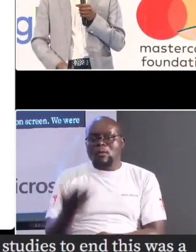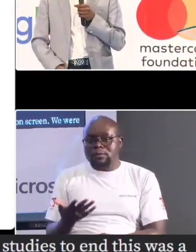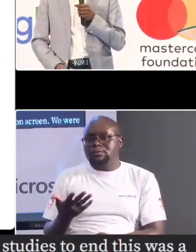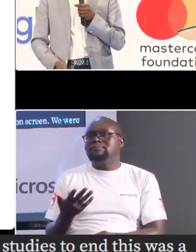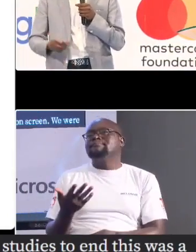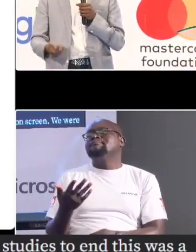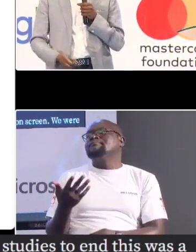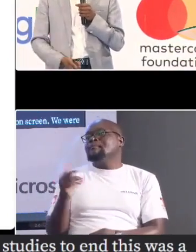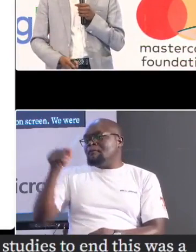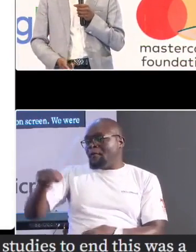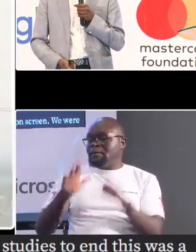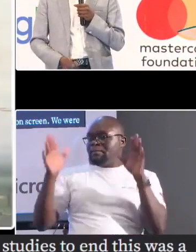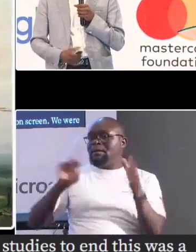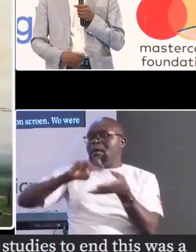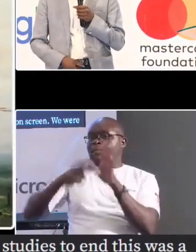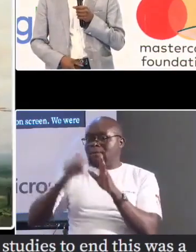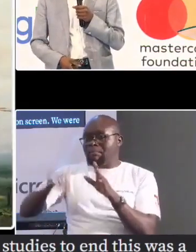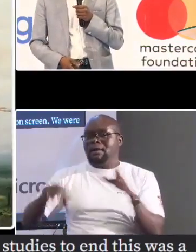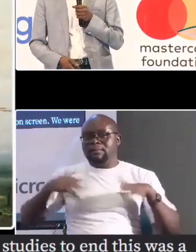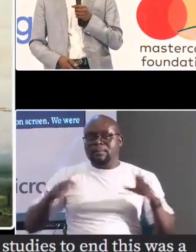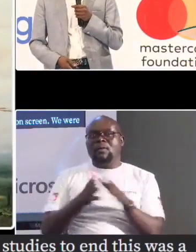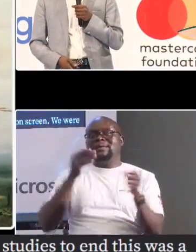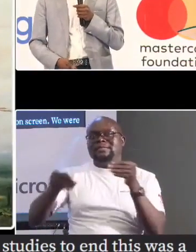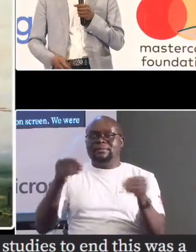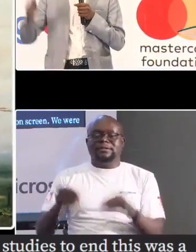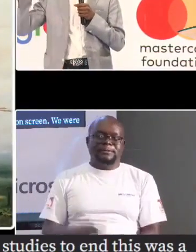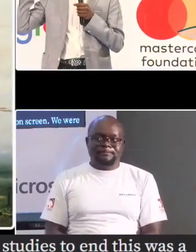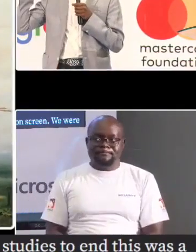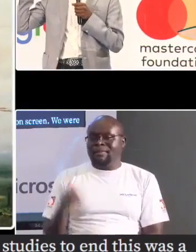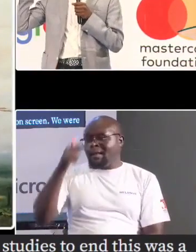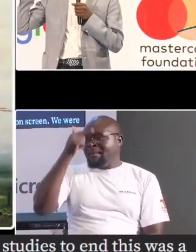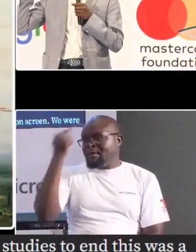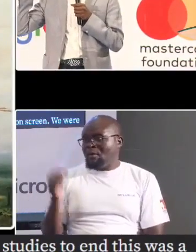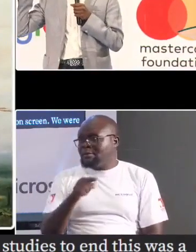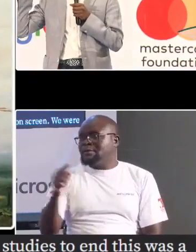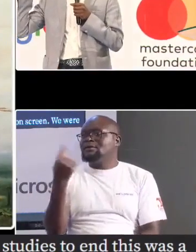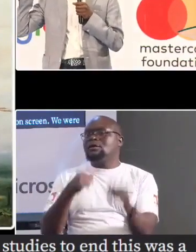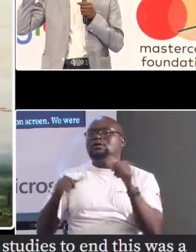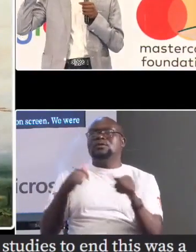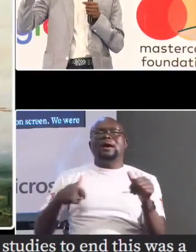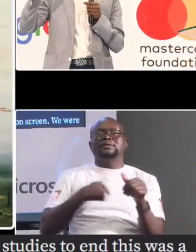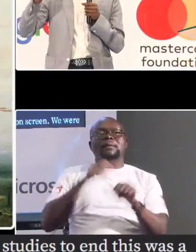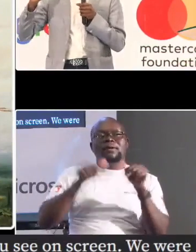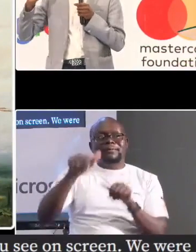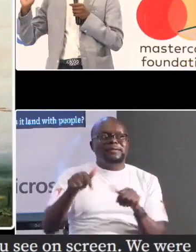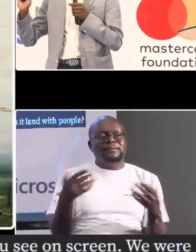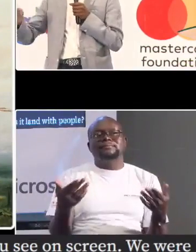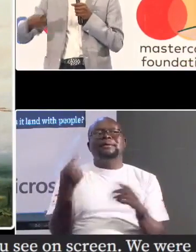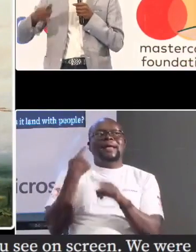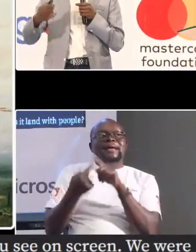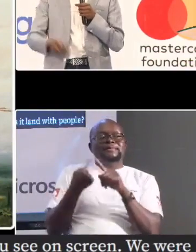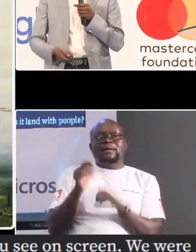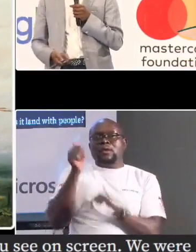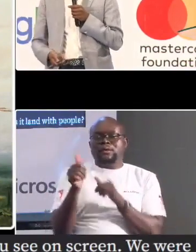user group for this massive project should be people with disabilities, because they were talking to us about this being the experience, which